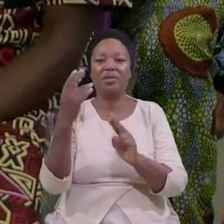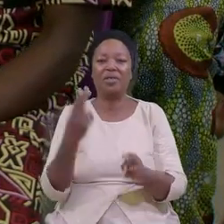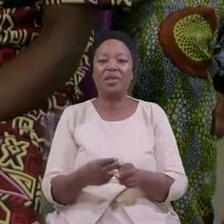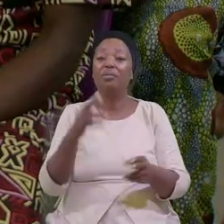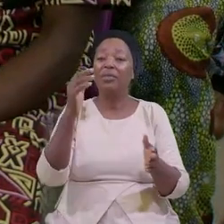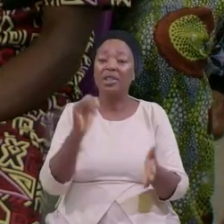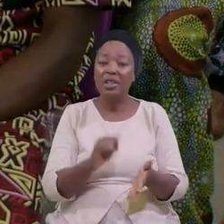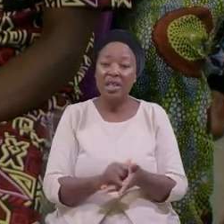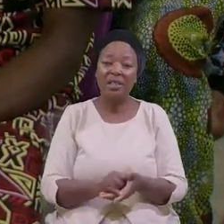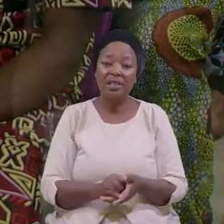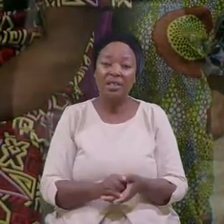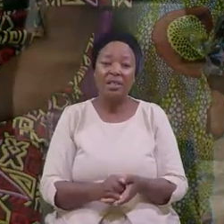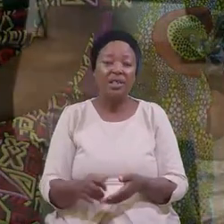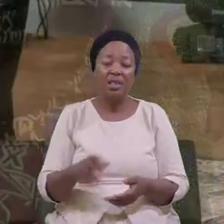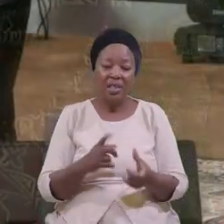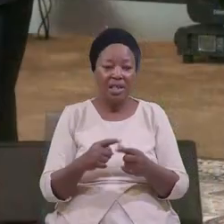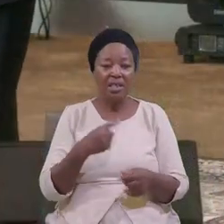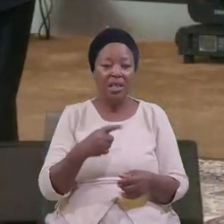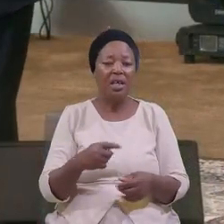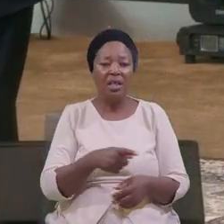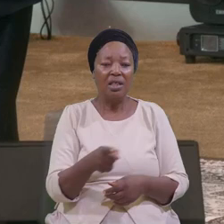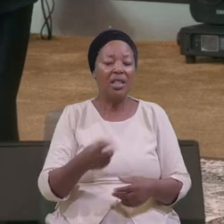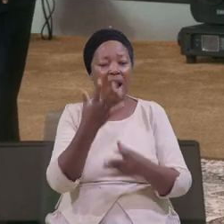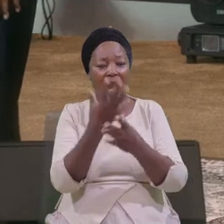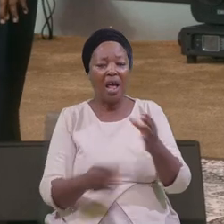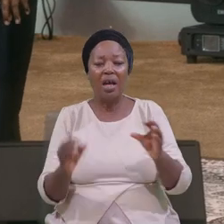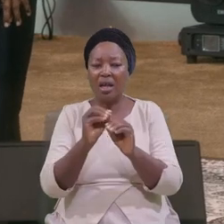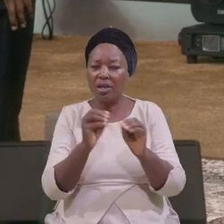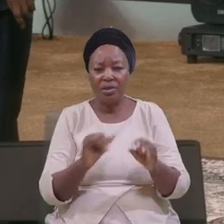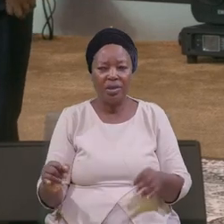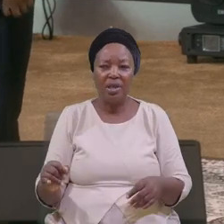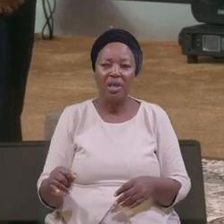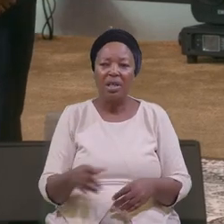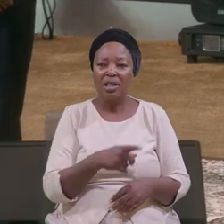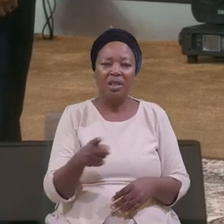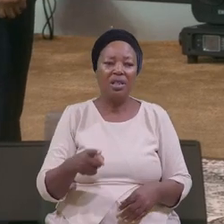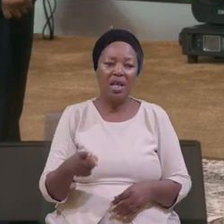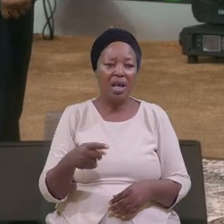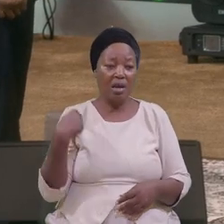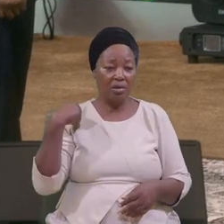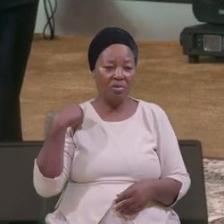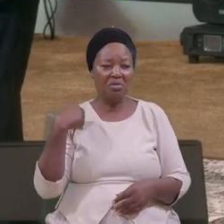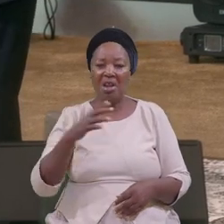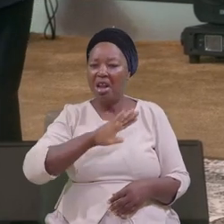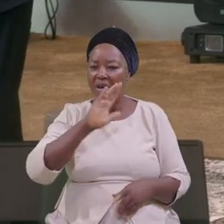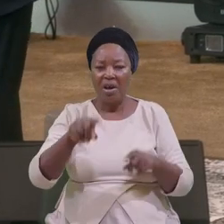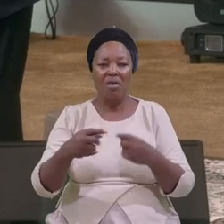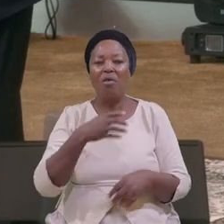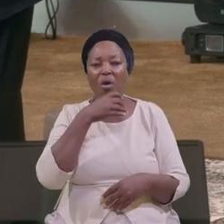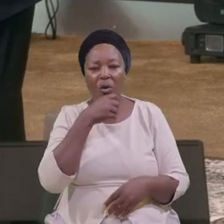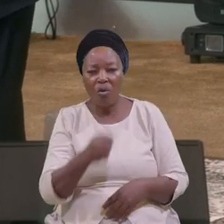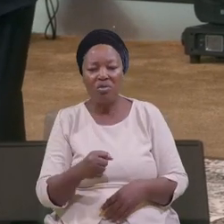Now, they said they lack nothing. Their clothes wax not old, and